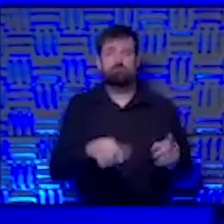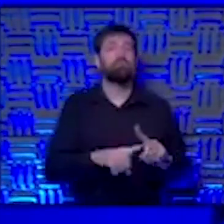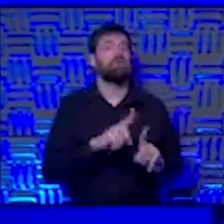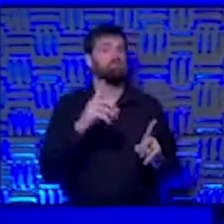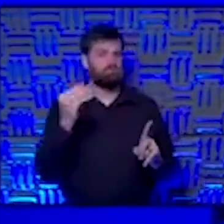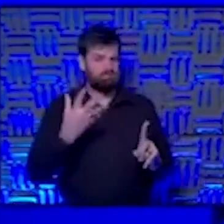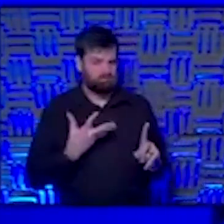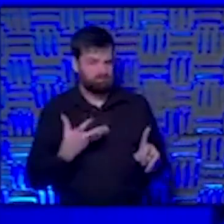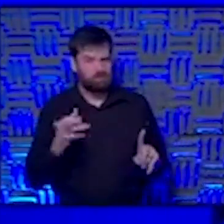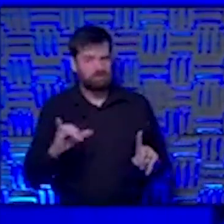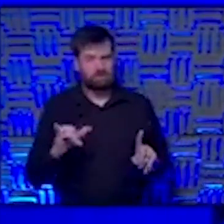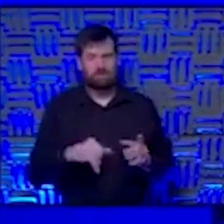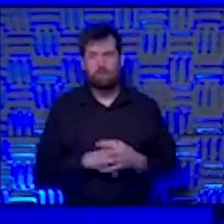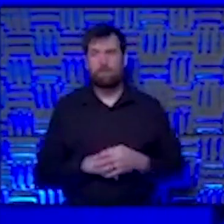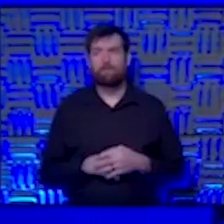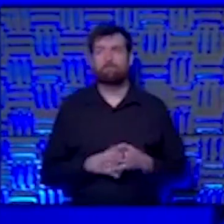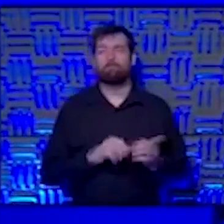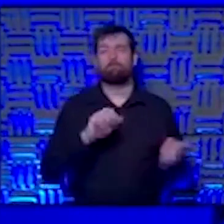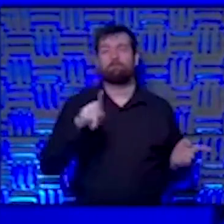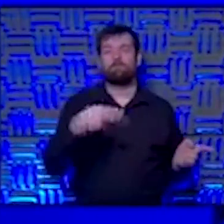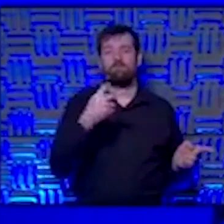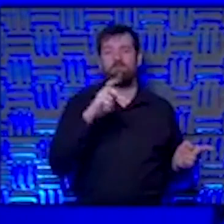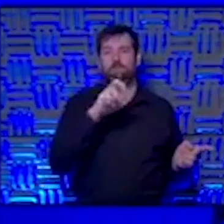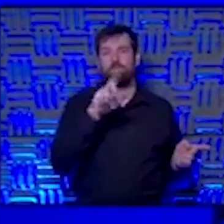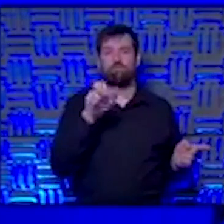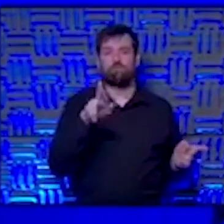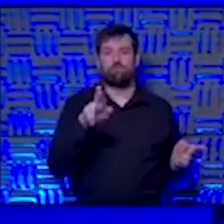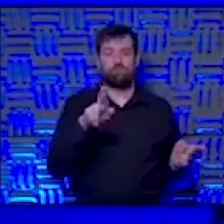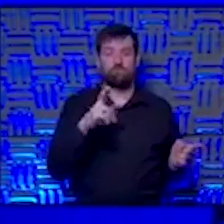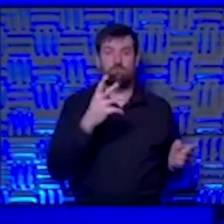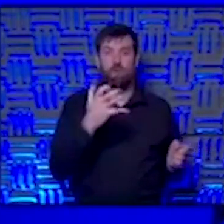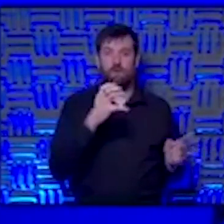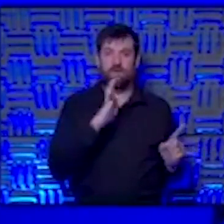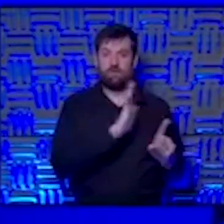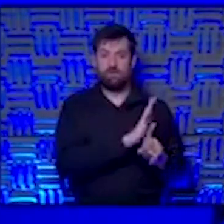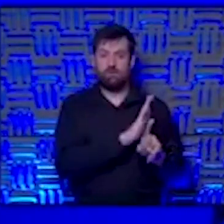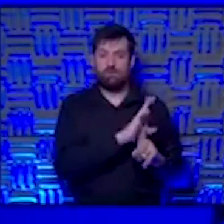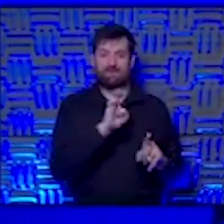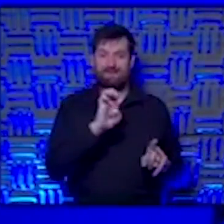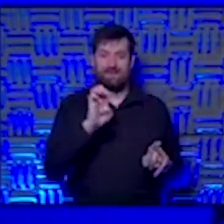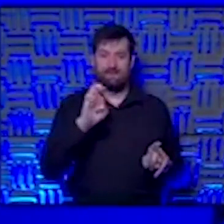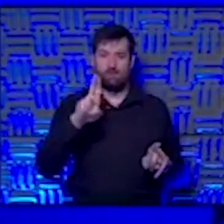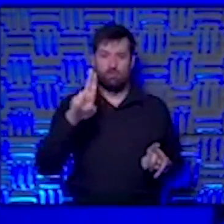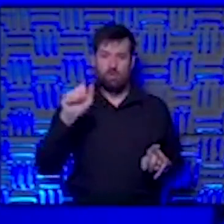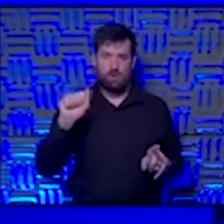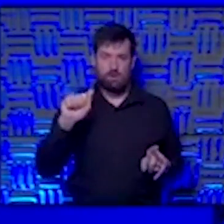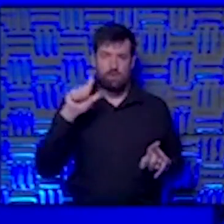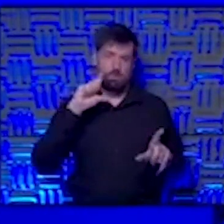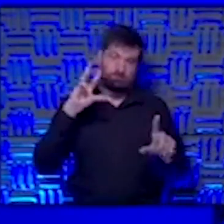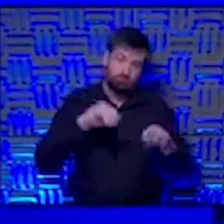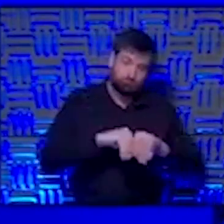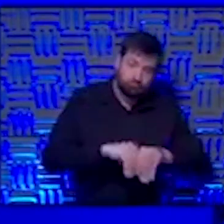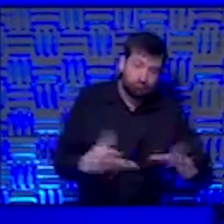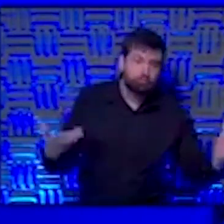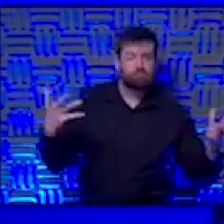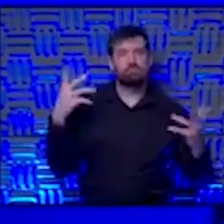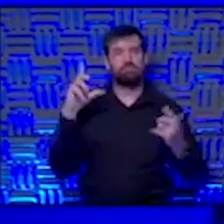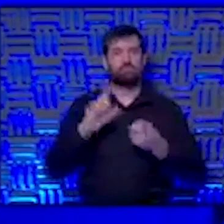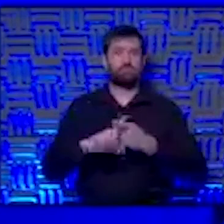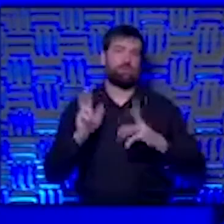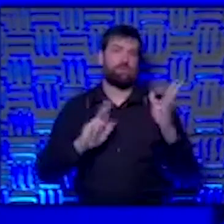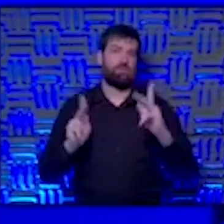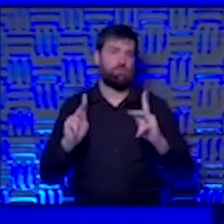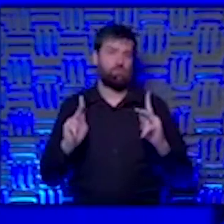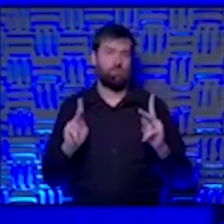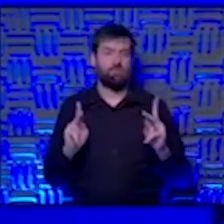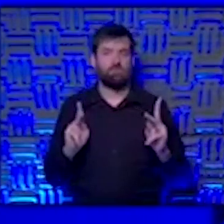well as you did that Pfizer had wanted to get their EUA out, to get the supplies out to the people, to be